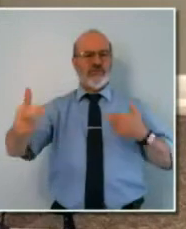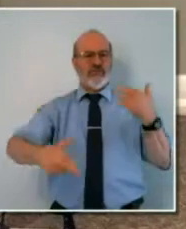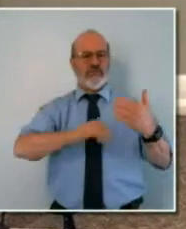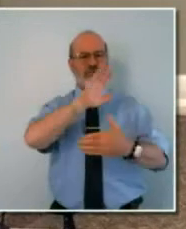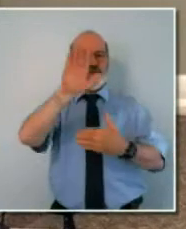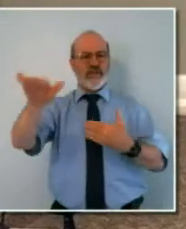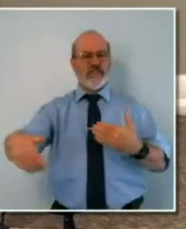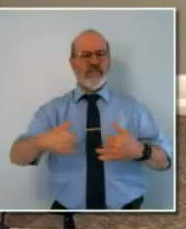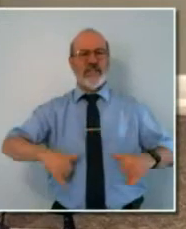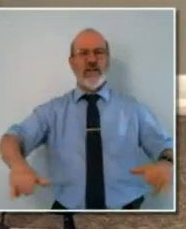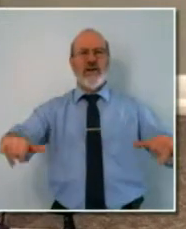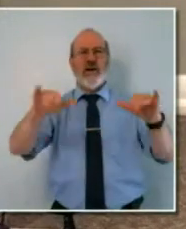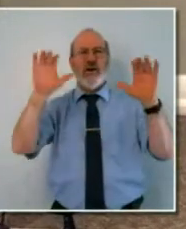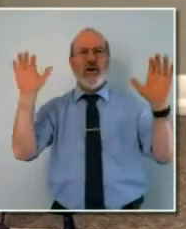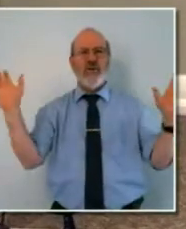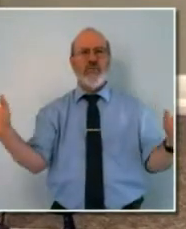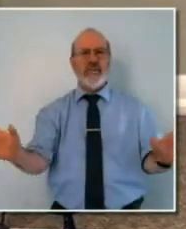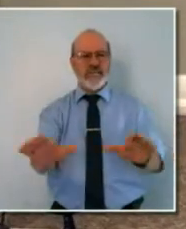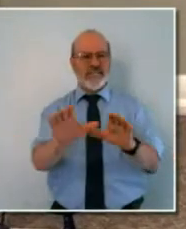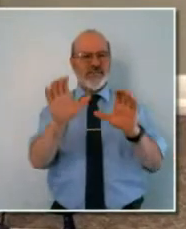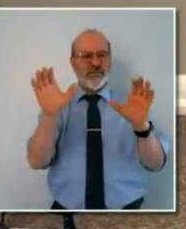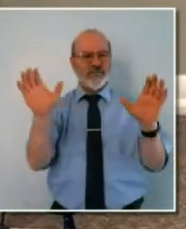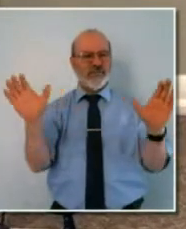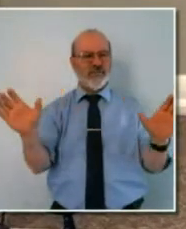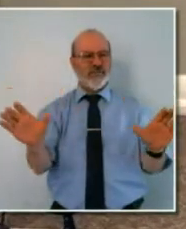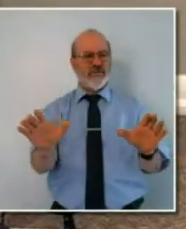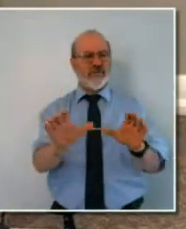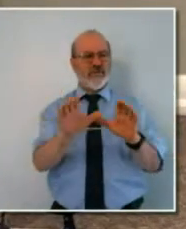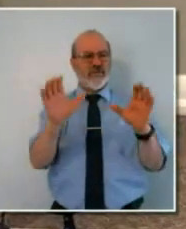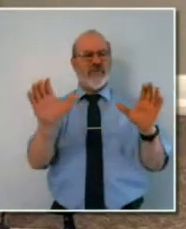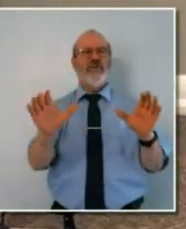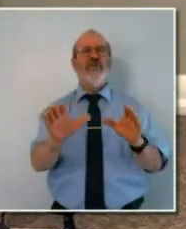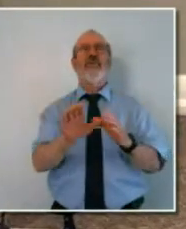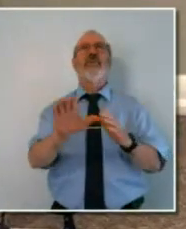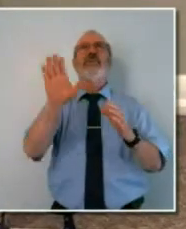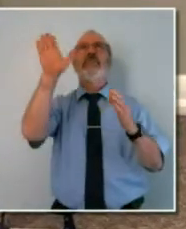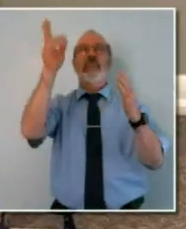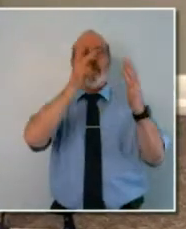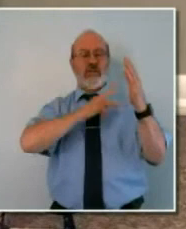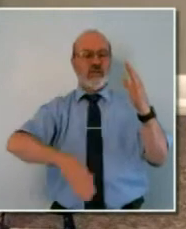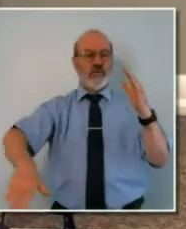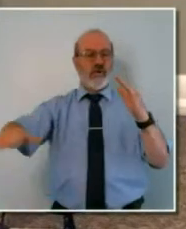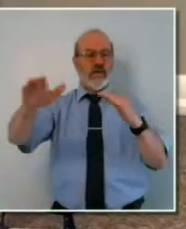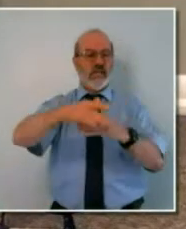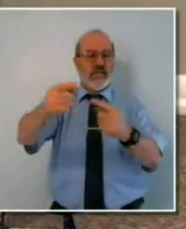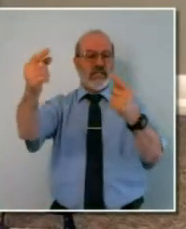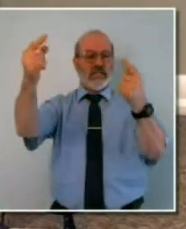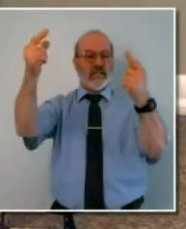Your